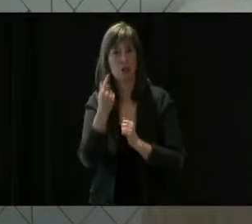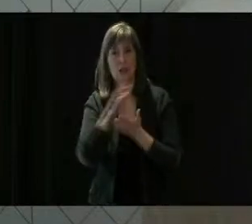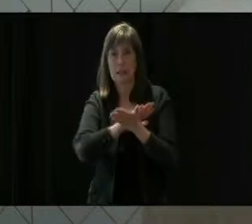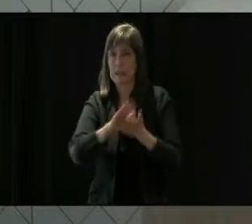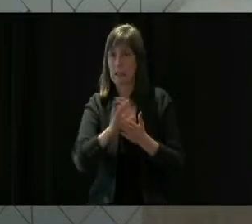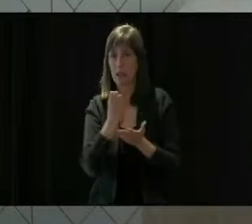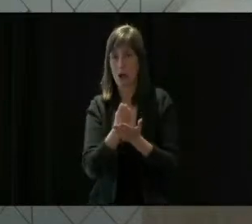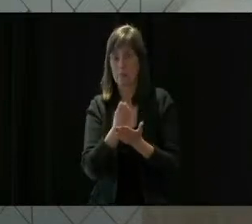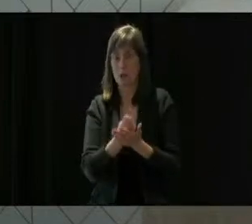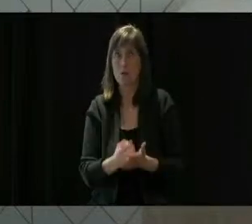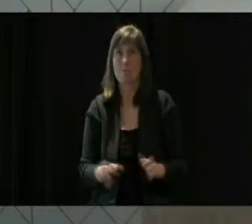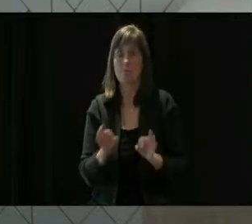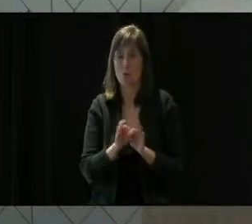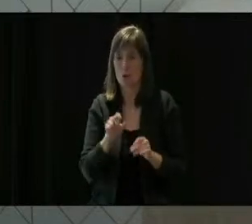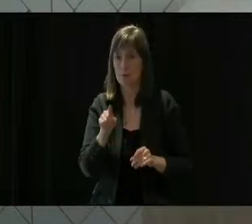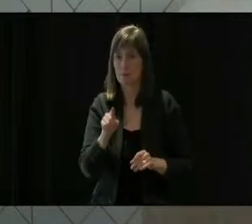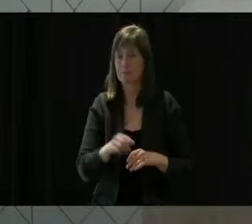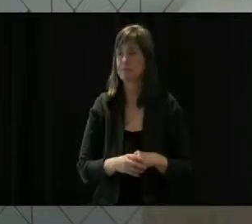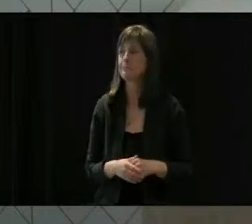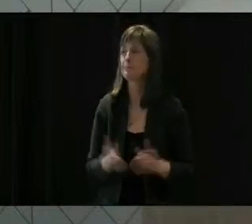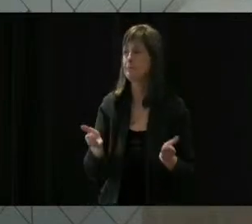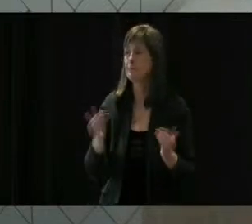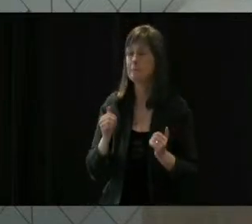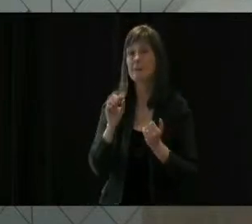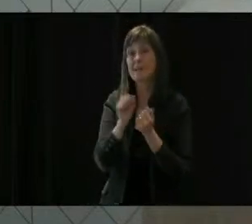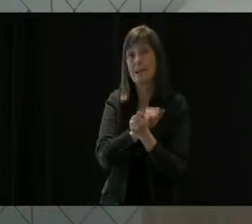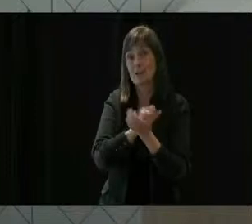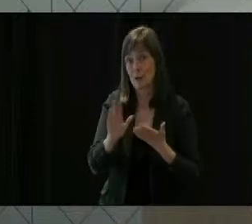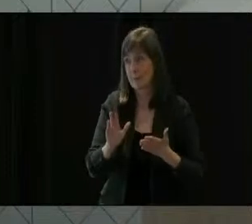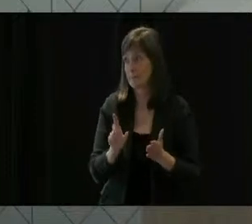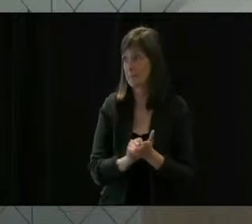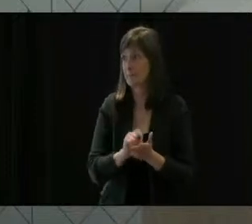Next question comes from Barb Sweet from The Telegram.